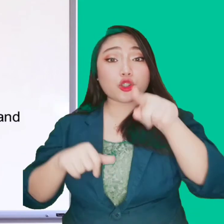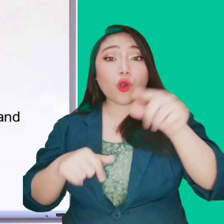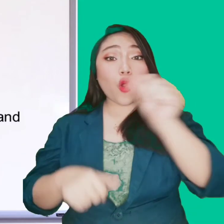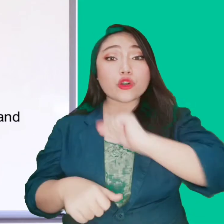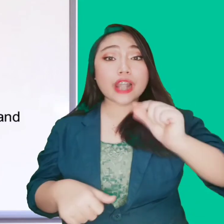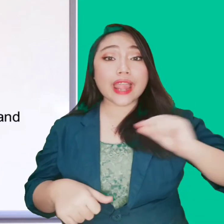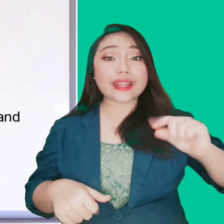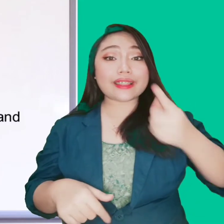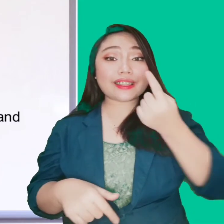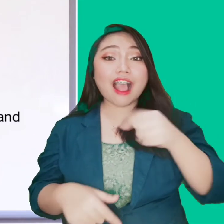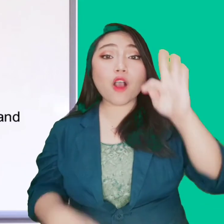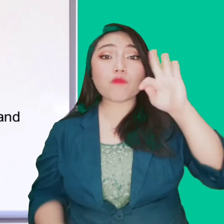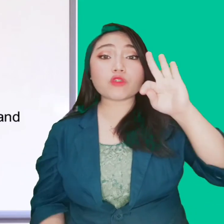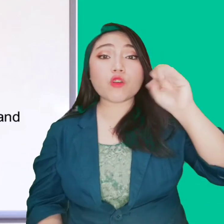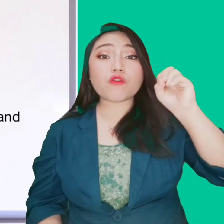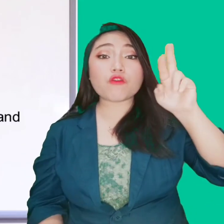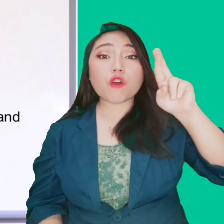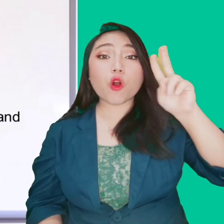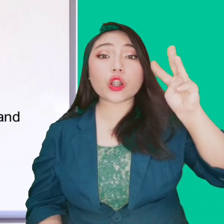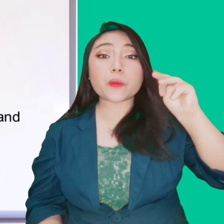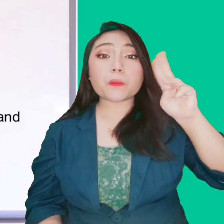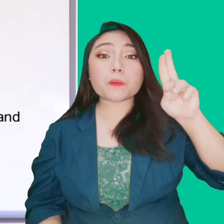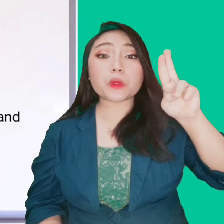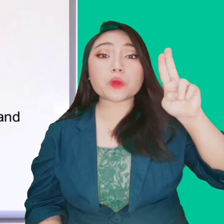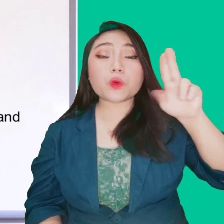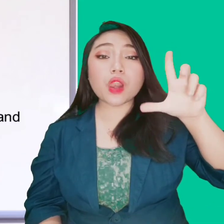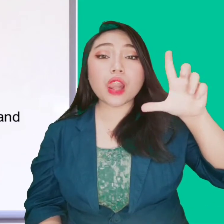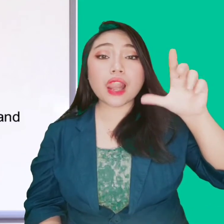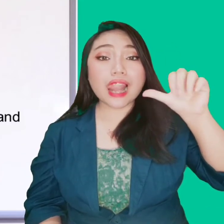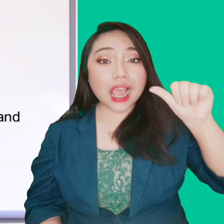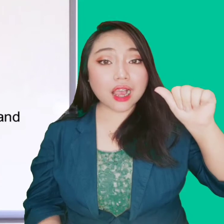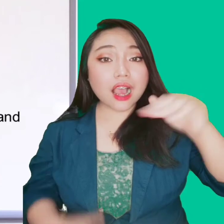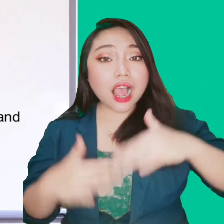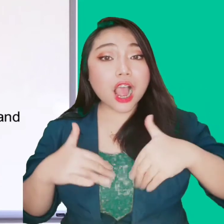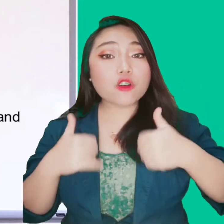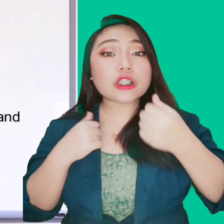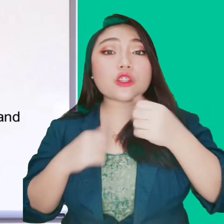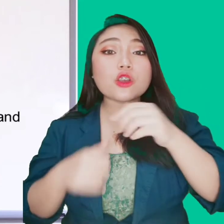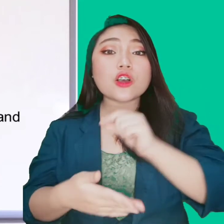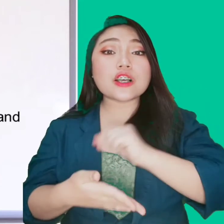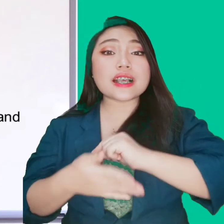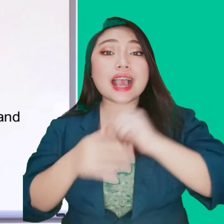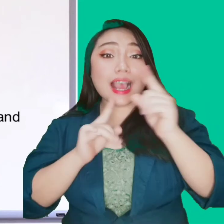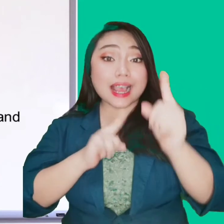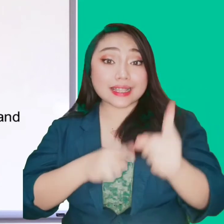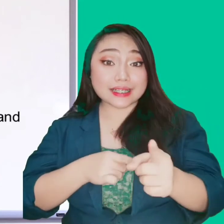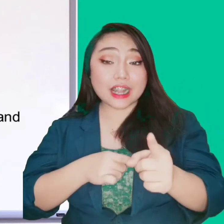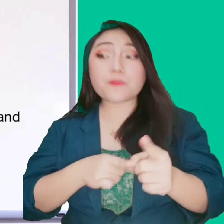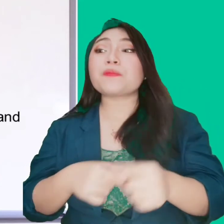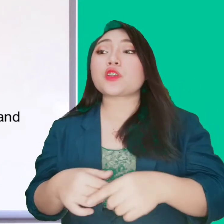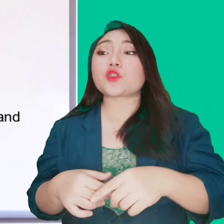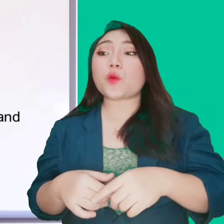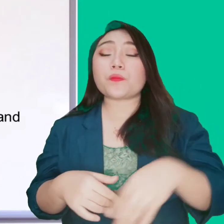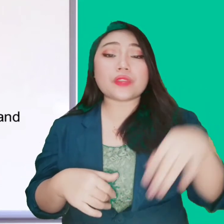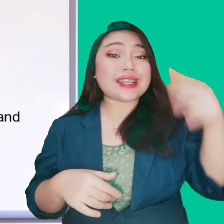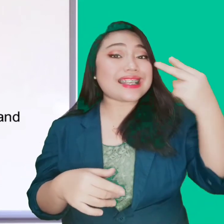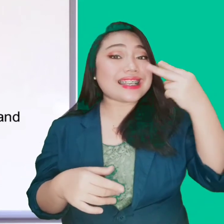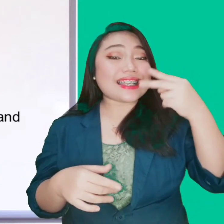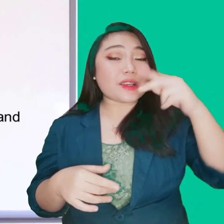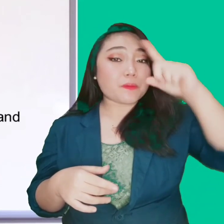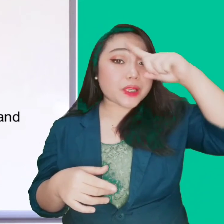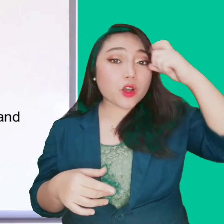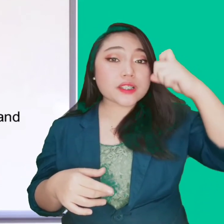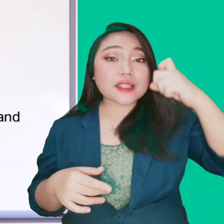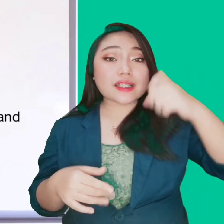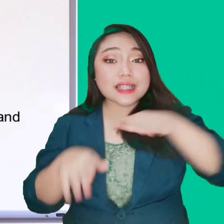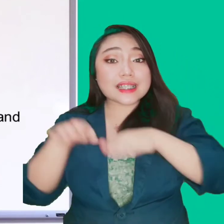3, you would be writing the formula on how to answer the problem.